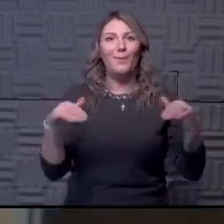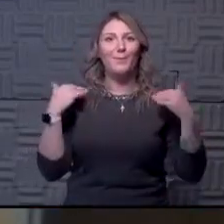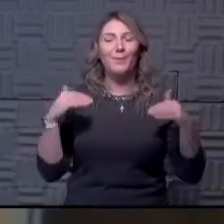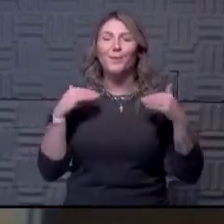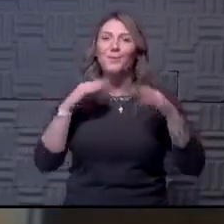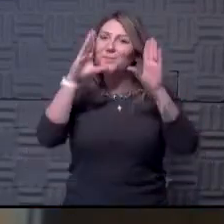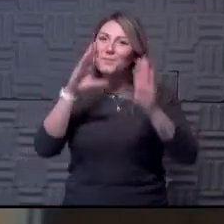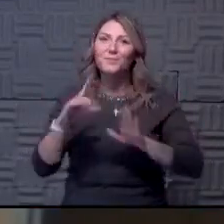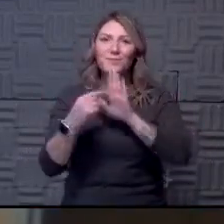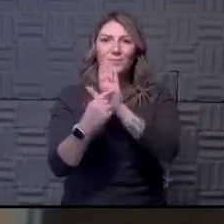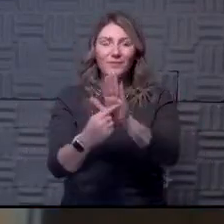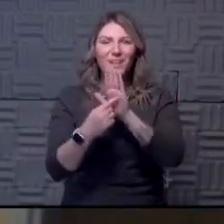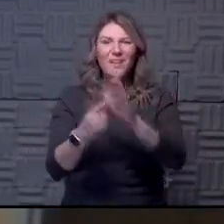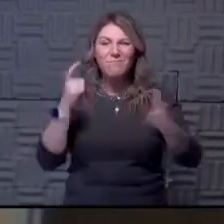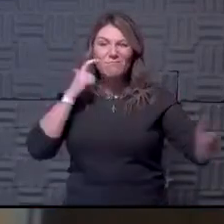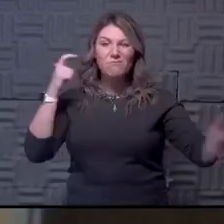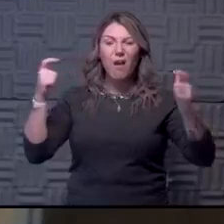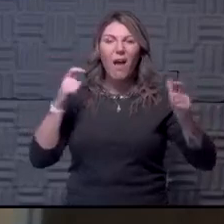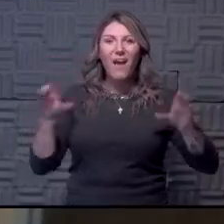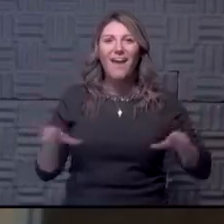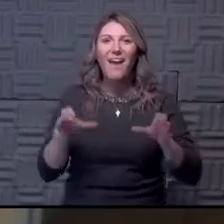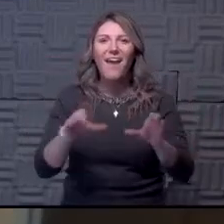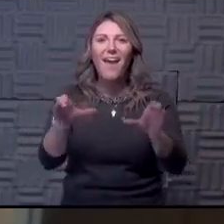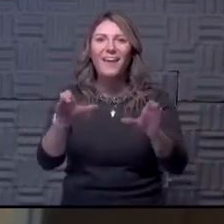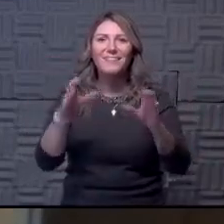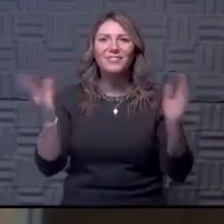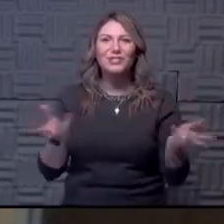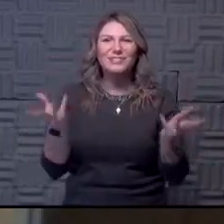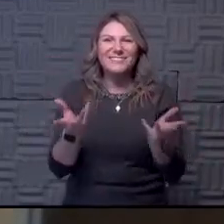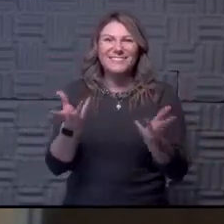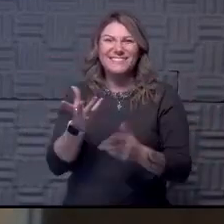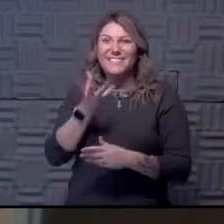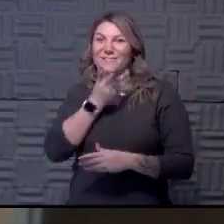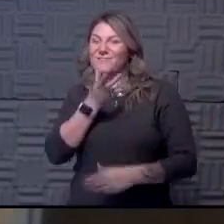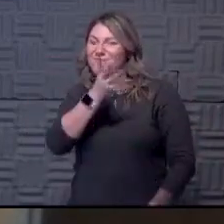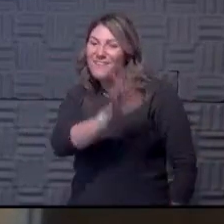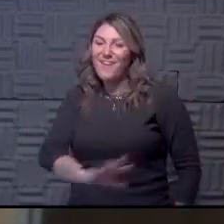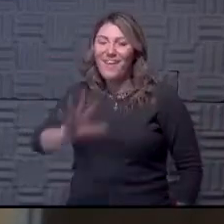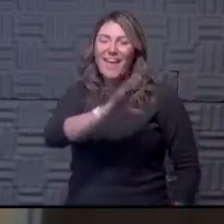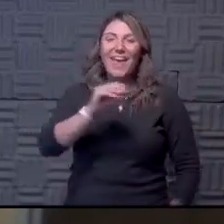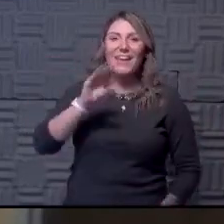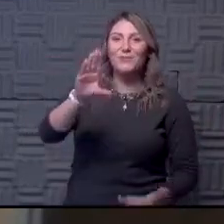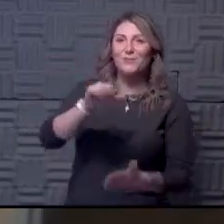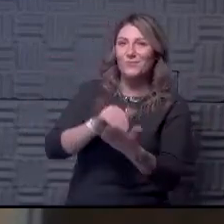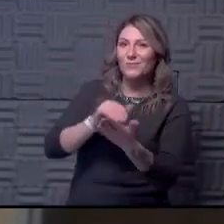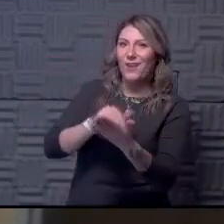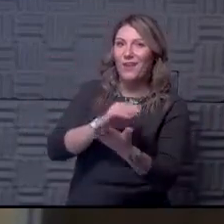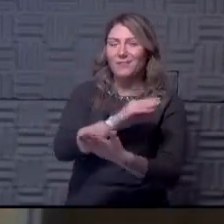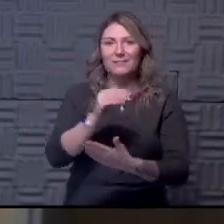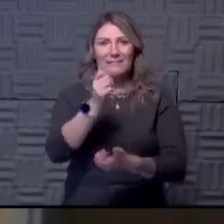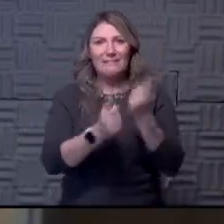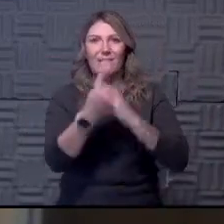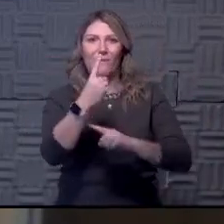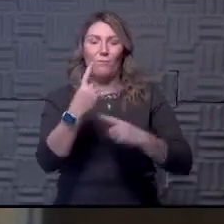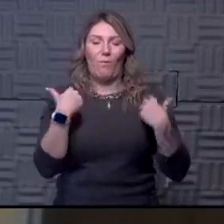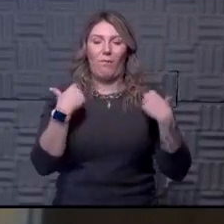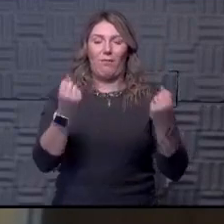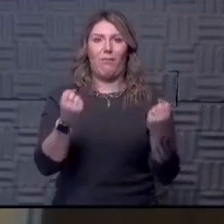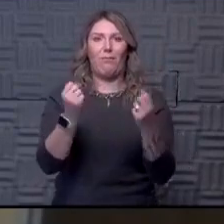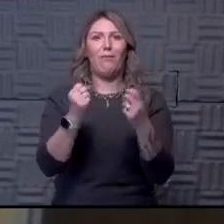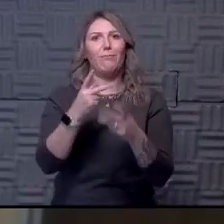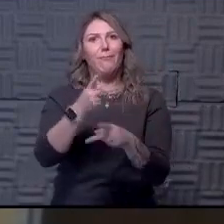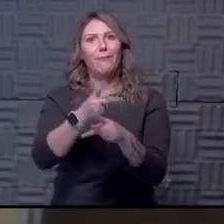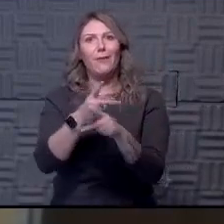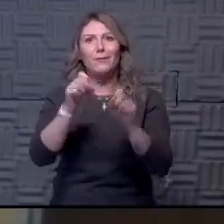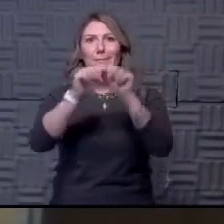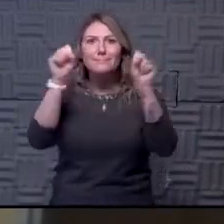of massive action in the grassroots. And I know your doctors and everybody connected to the hospital and the healthcare system have been working